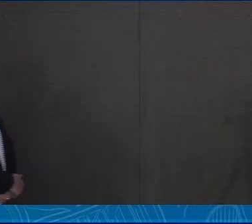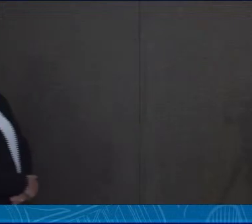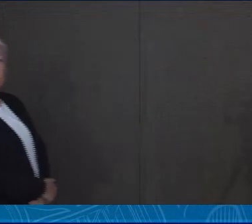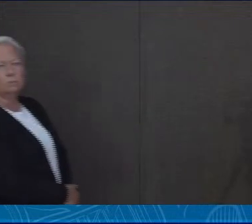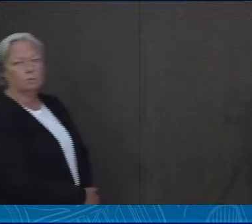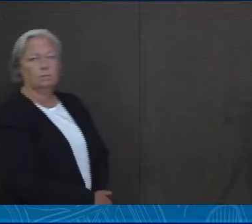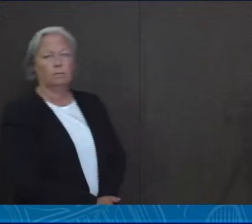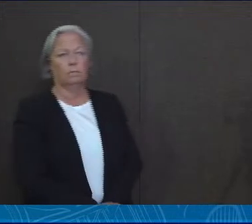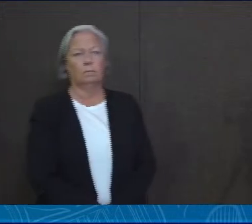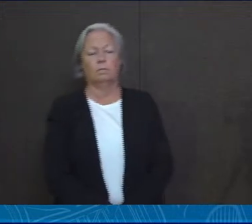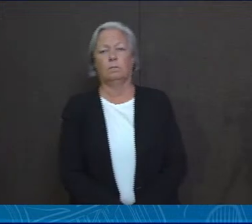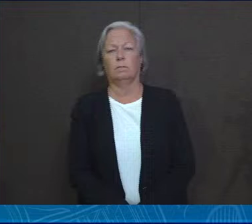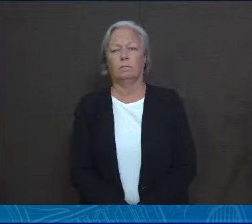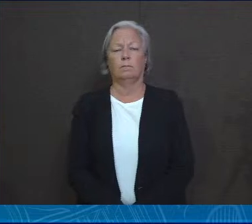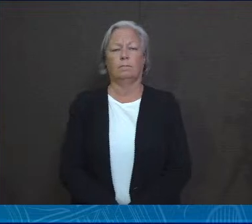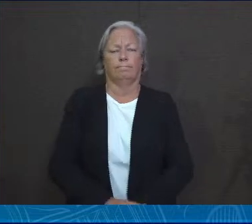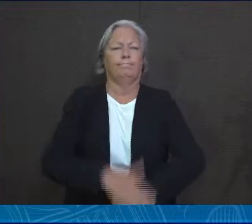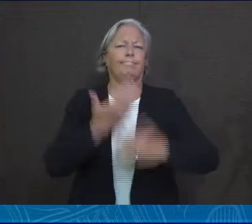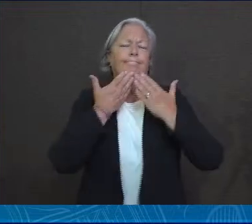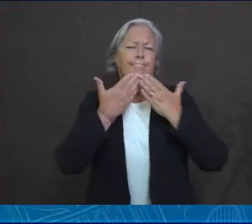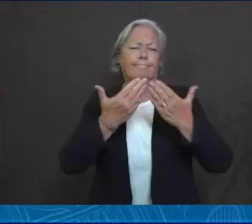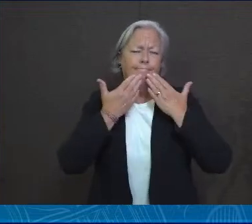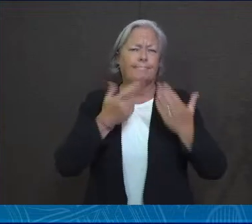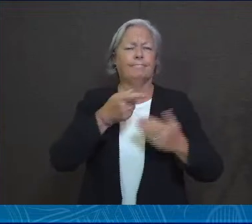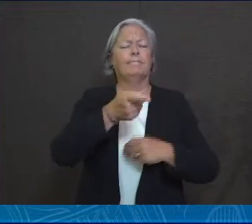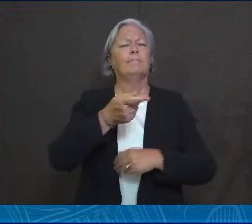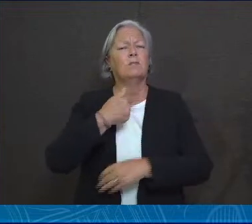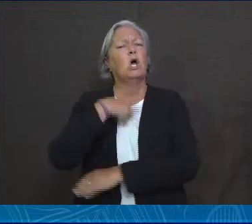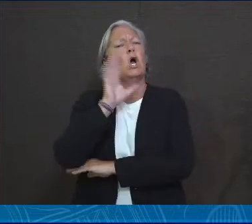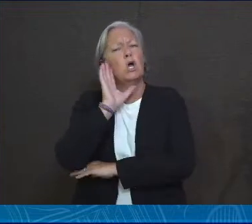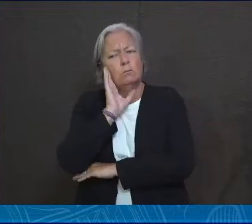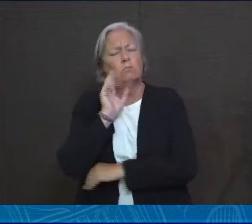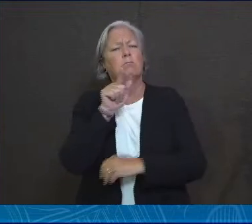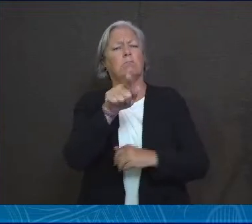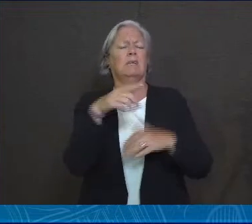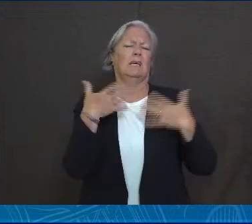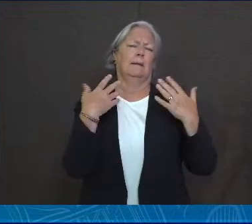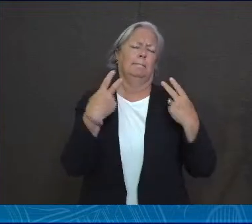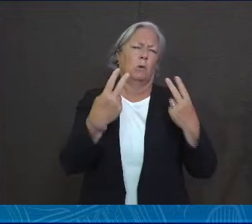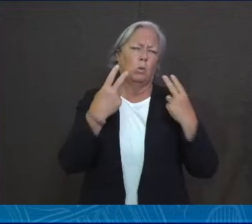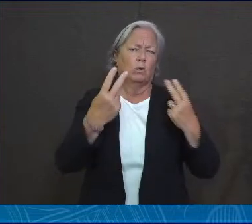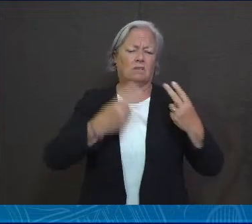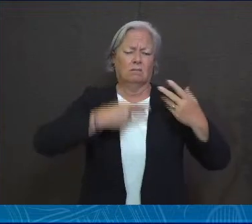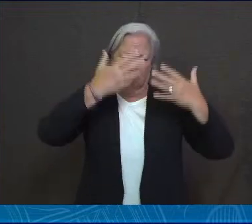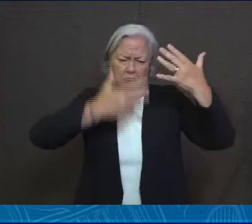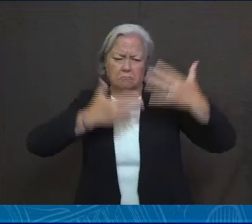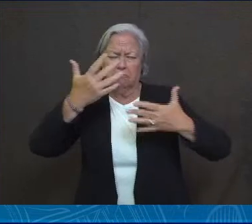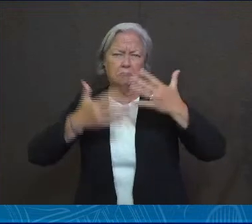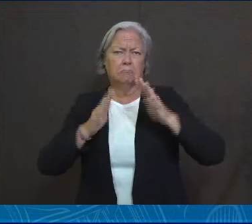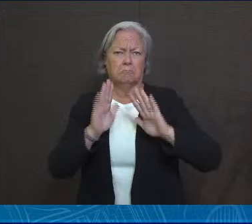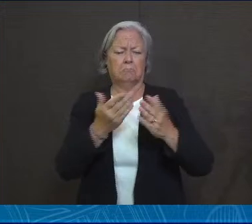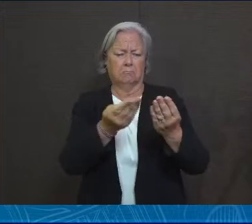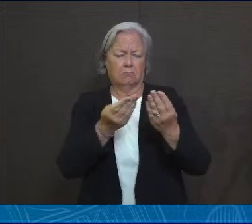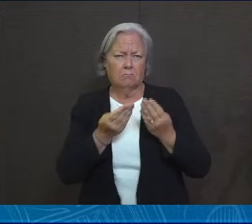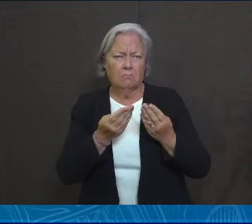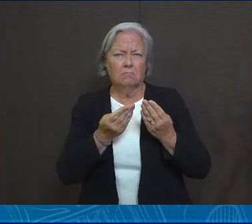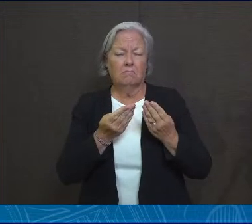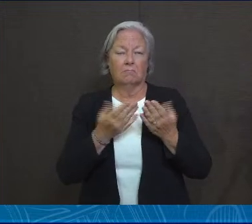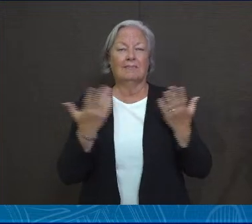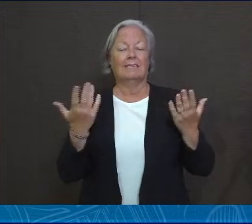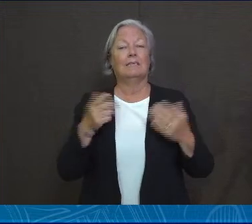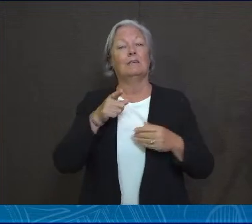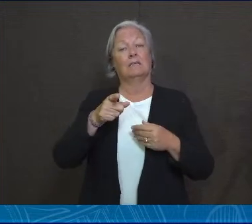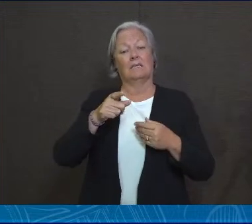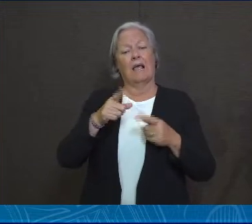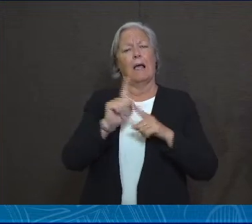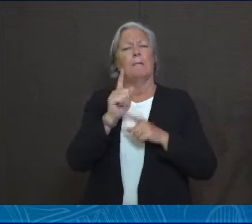the importance of data for modeling purposes when it comes to decision-making processes from